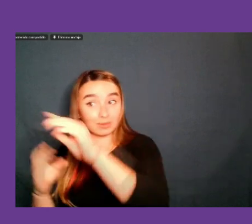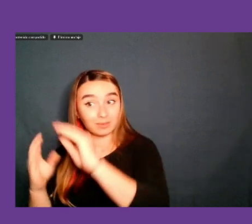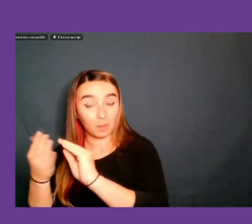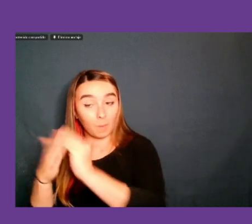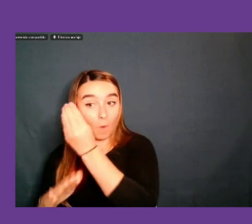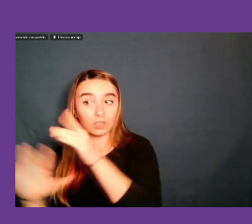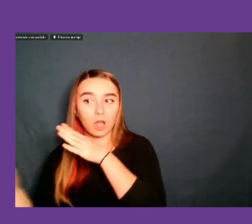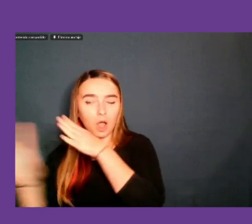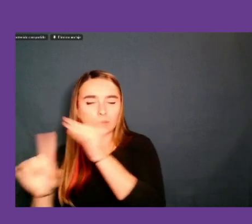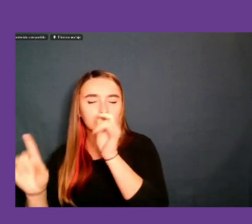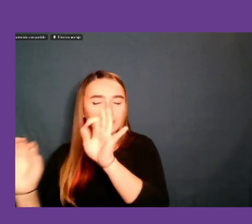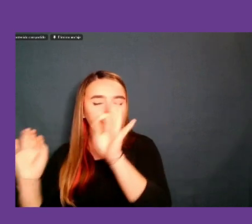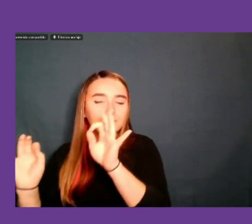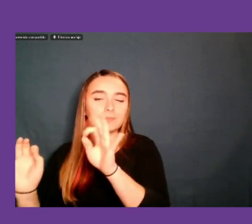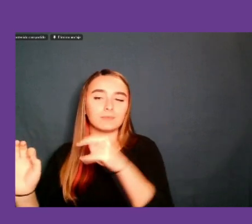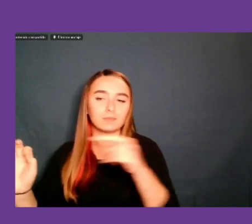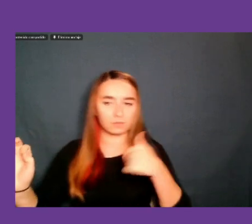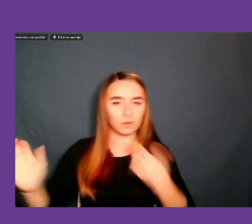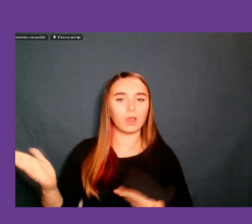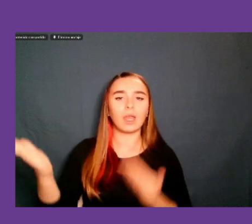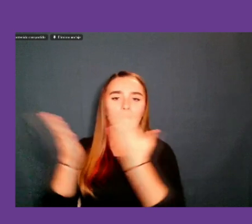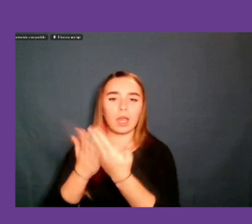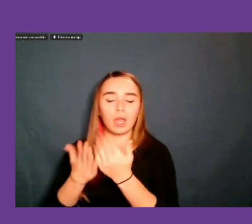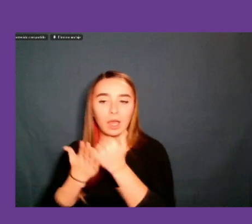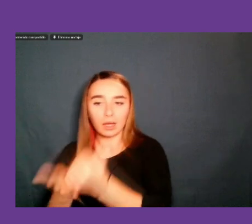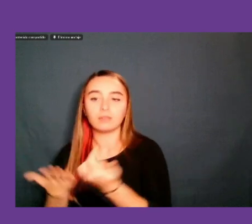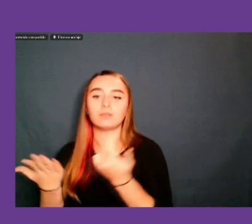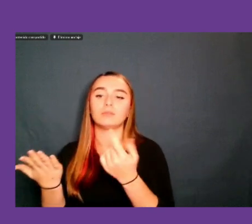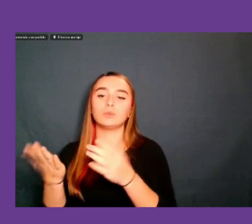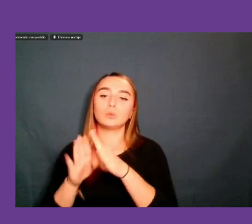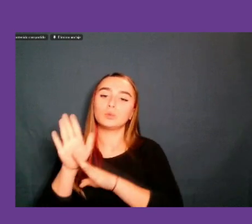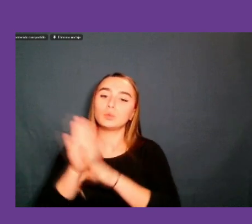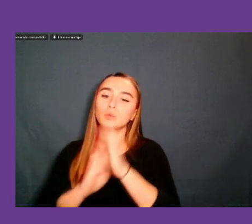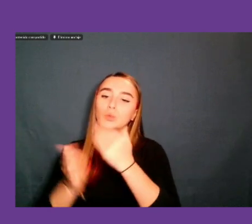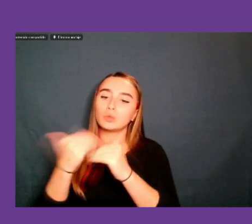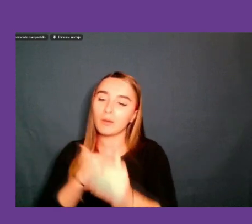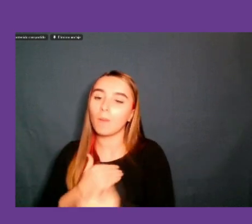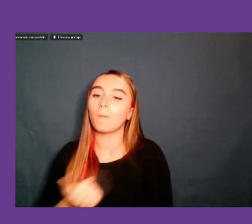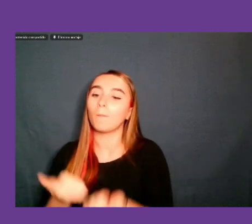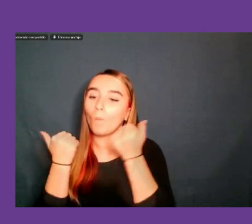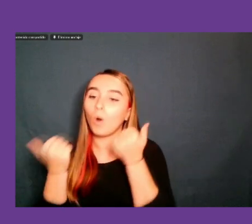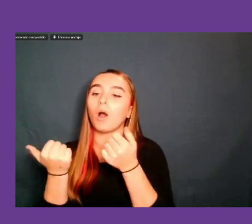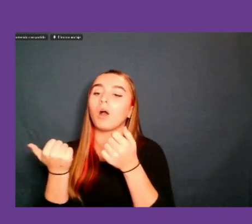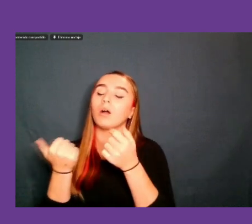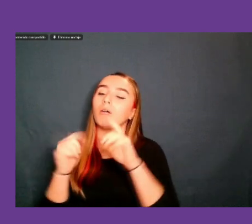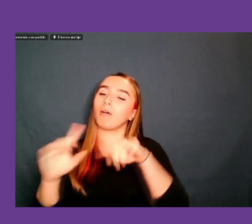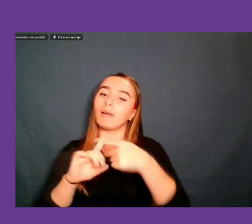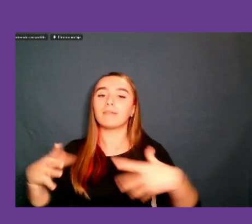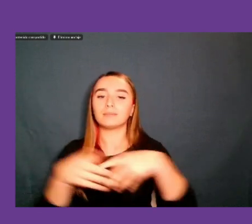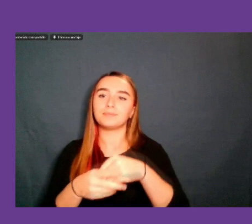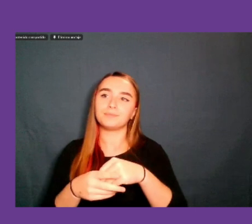for purpose, safer, fairer, better quality, more sustainable and inclusive. It all sounds very